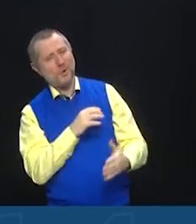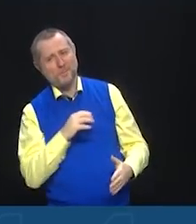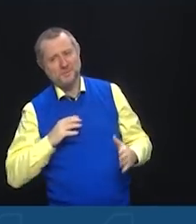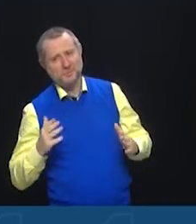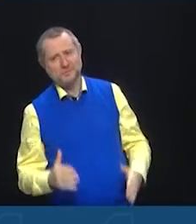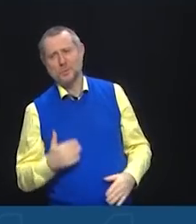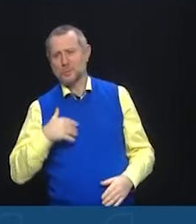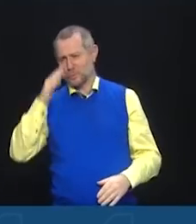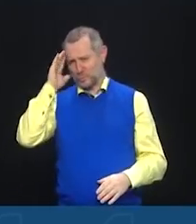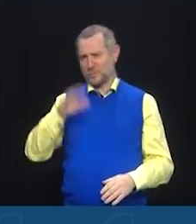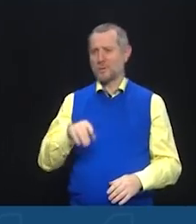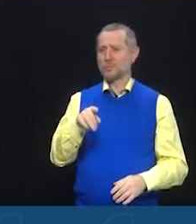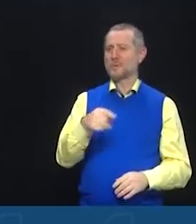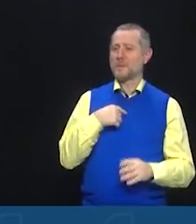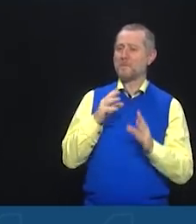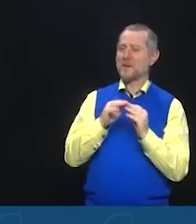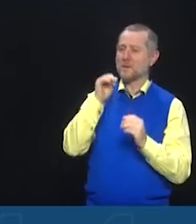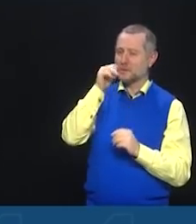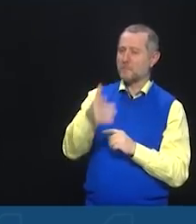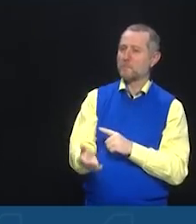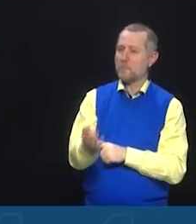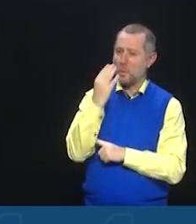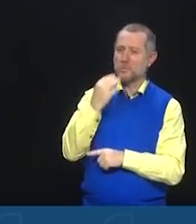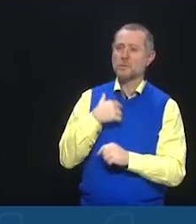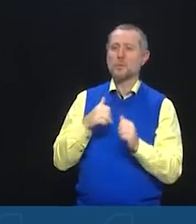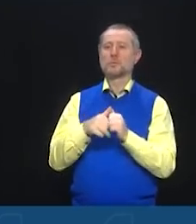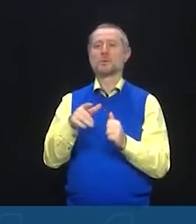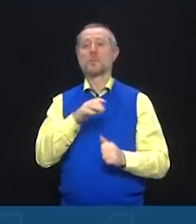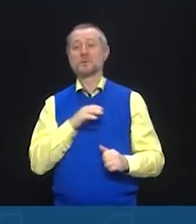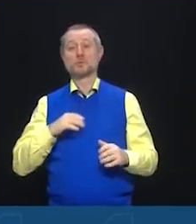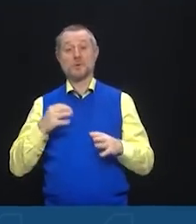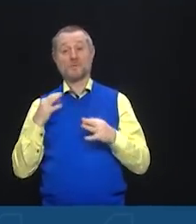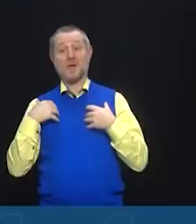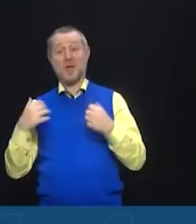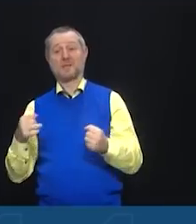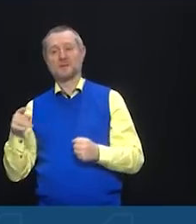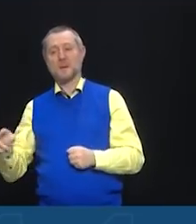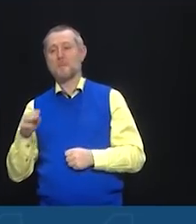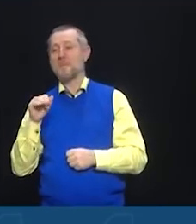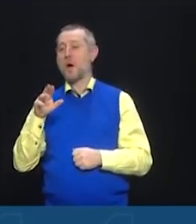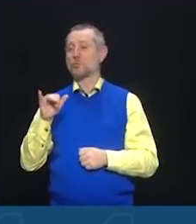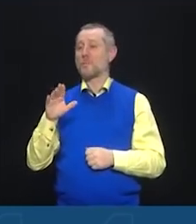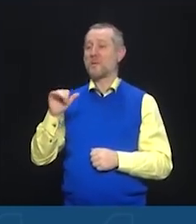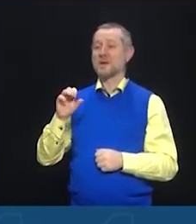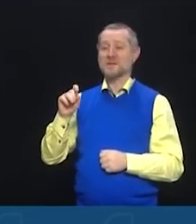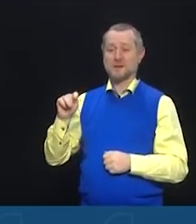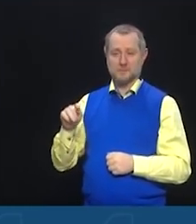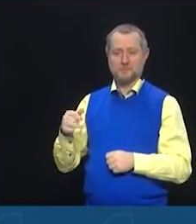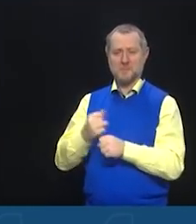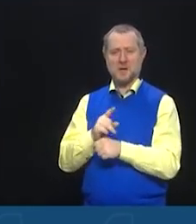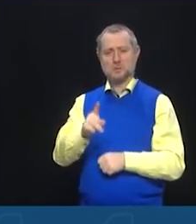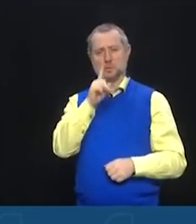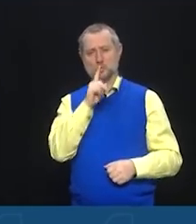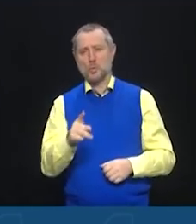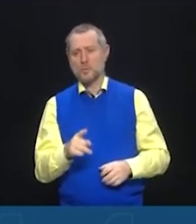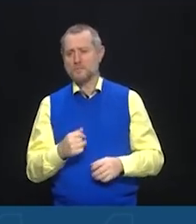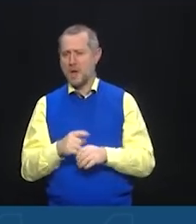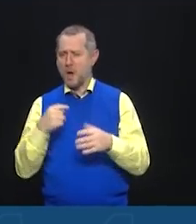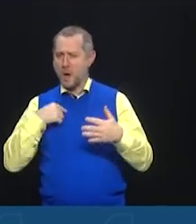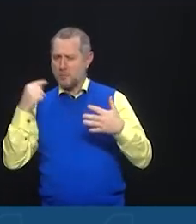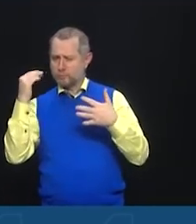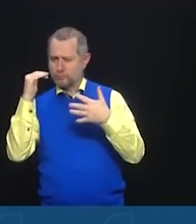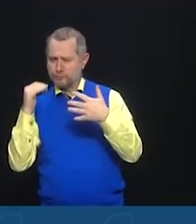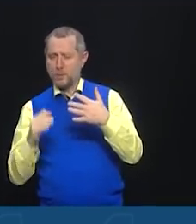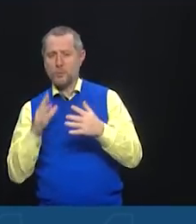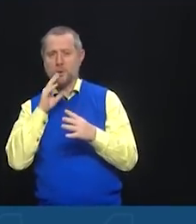tomorrow morning with our Commissioner of Health, Mary Bassett, to make sure that we put together, conclude the guidance, as well as put